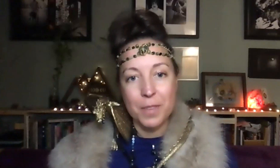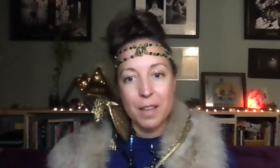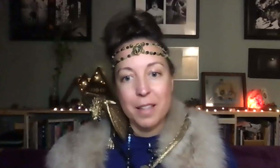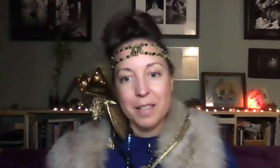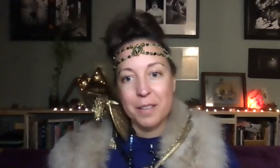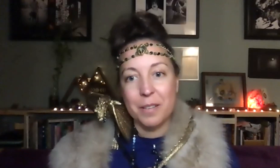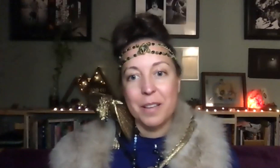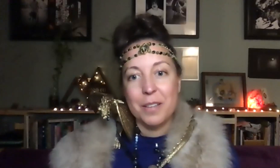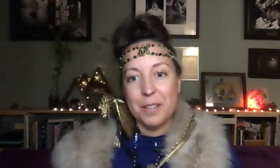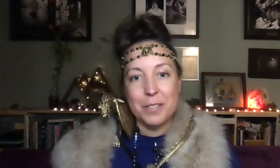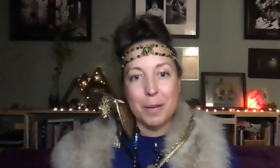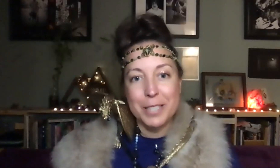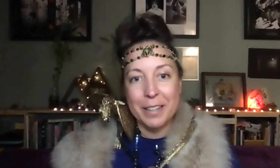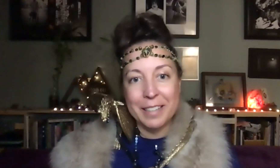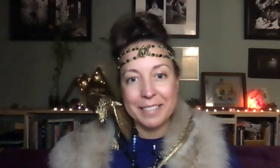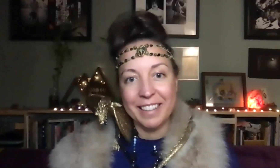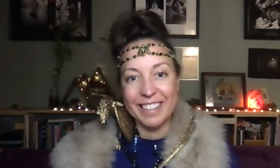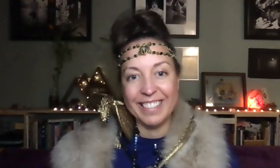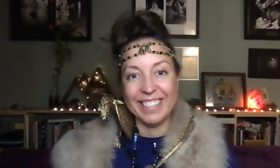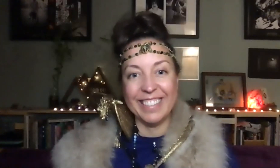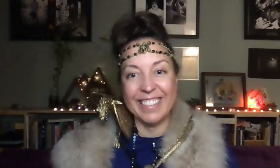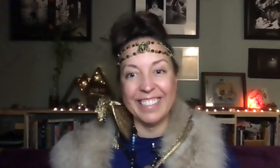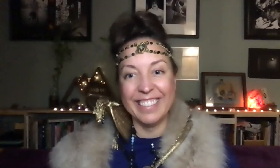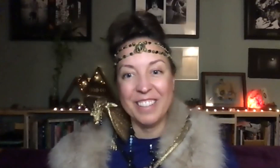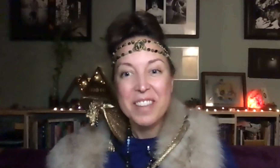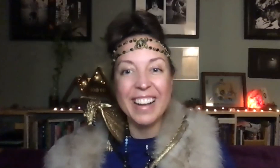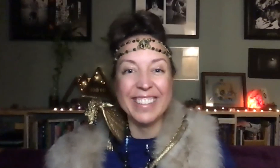non-dimensional. Good job, Sharon.